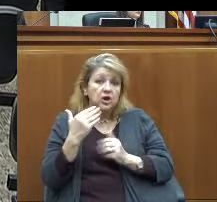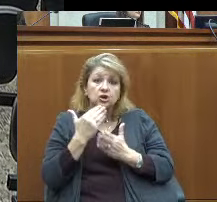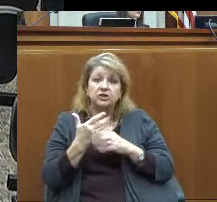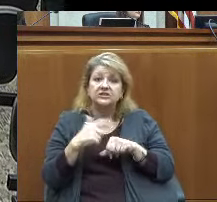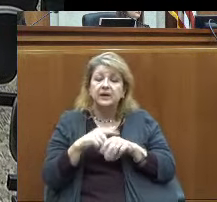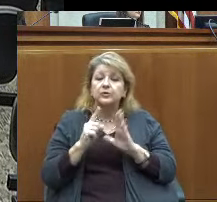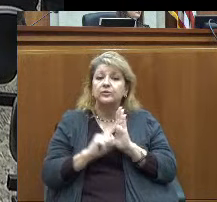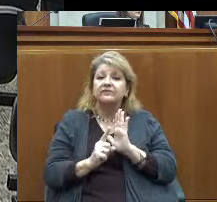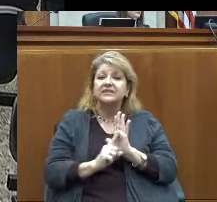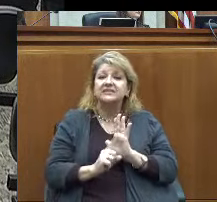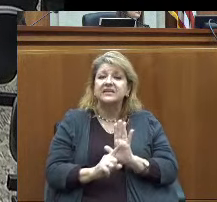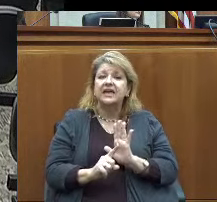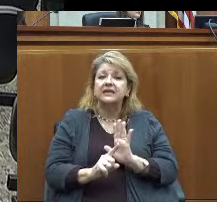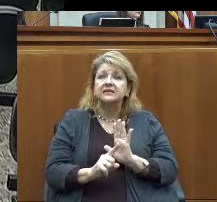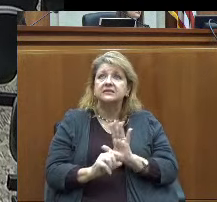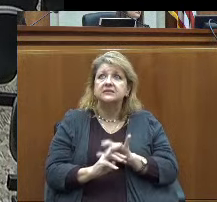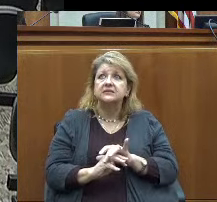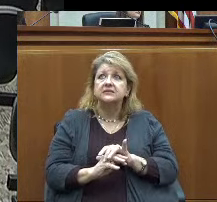investigate